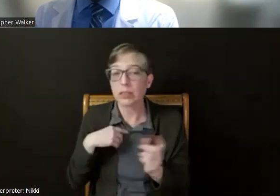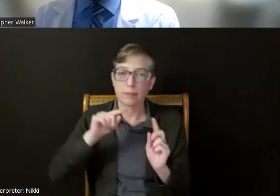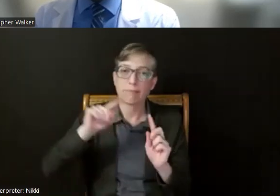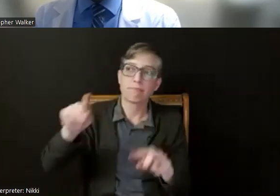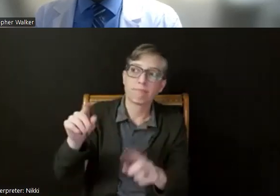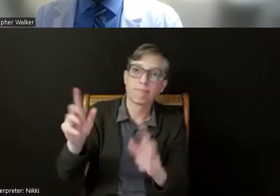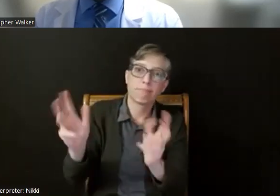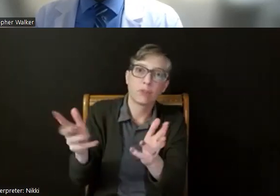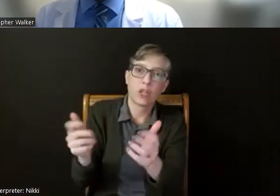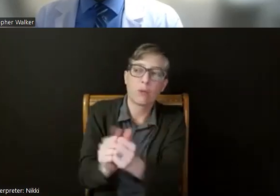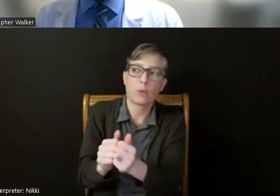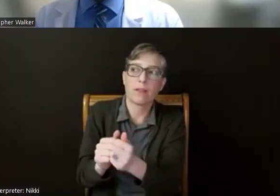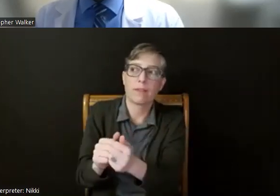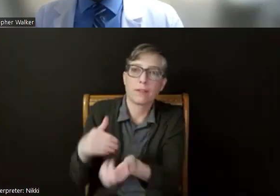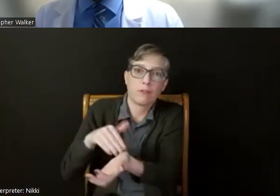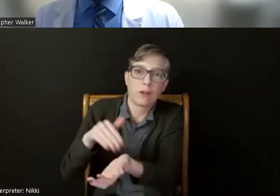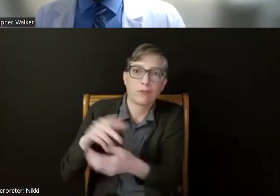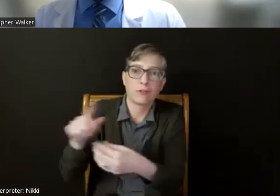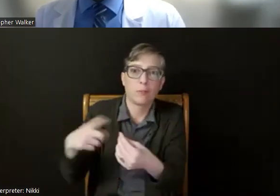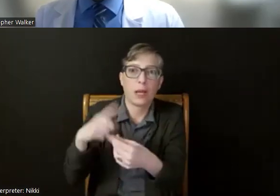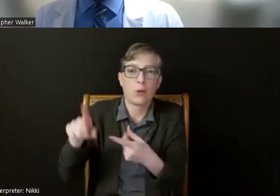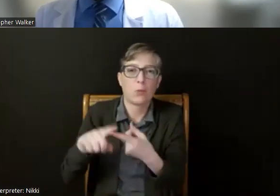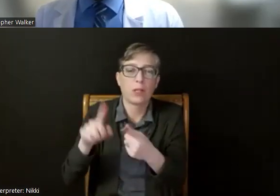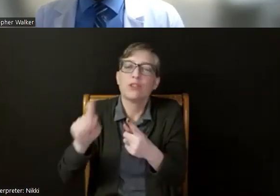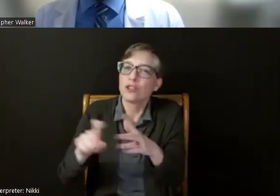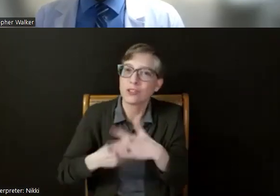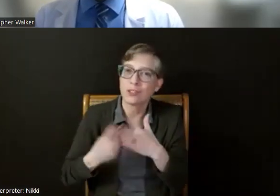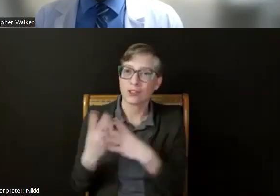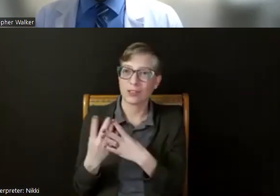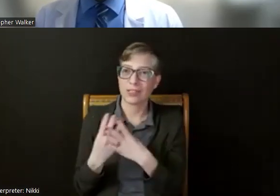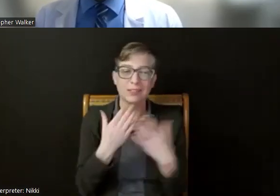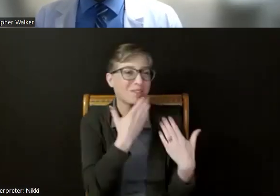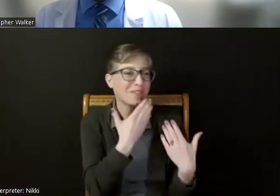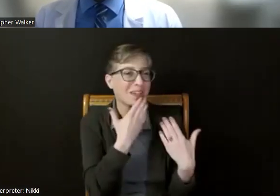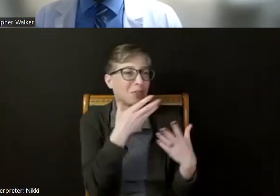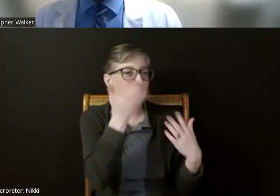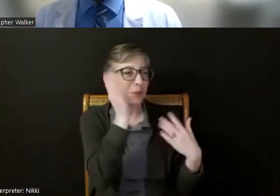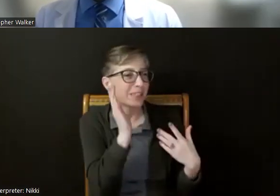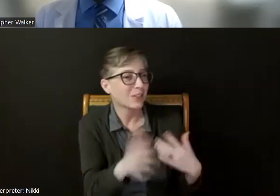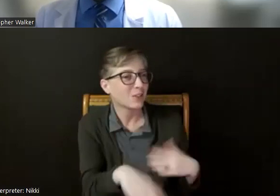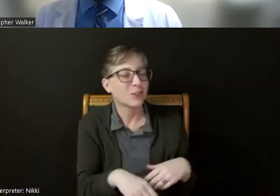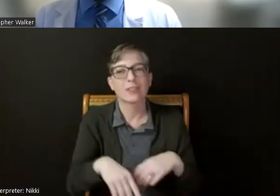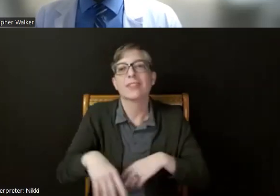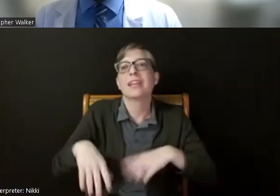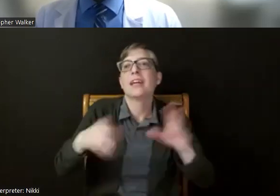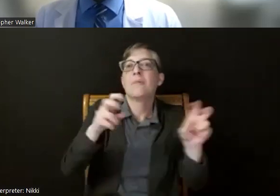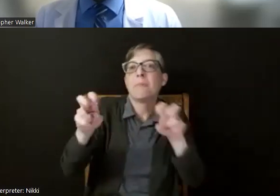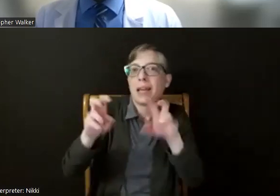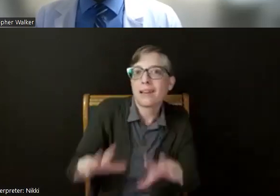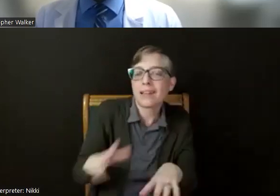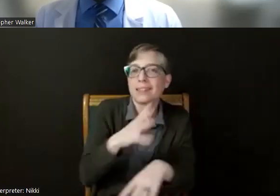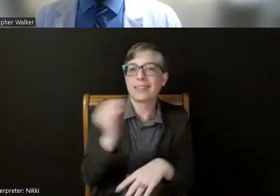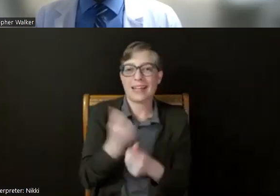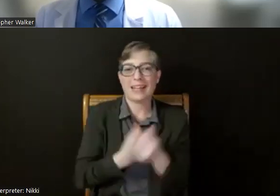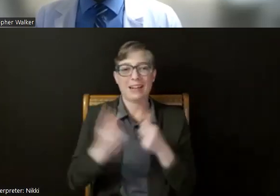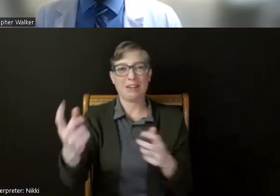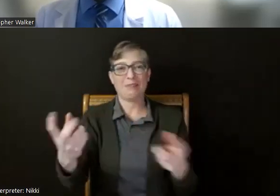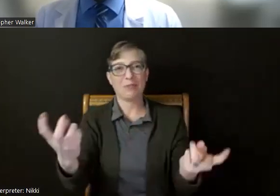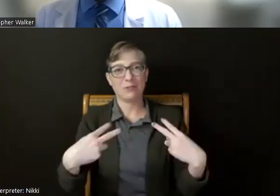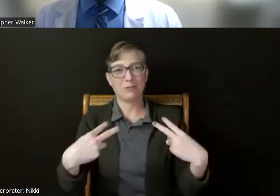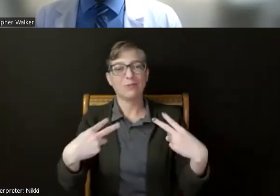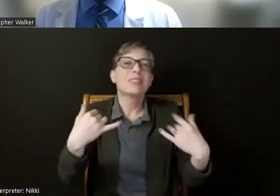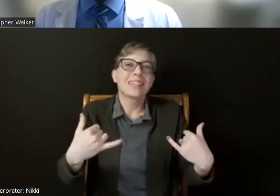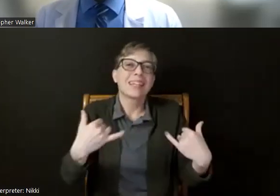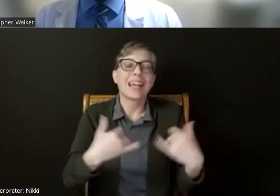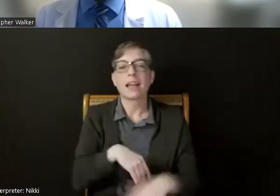screened. So thank you so much to our presenter, our panelists, and to all of you for joining us today. I'd also like to thank our interpreters